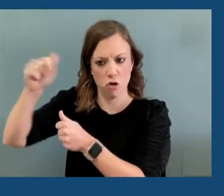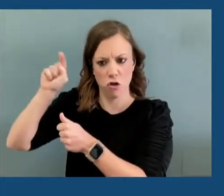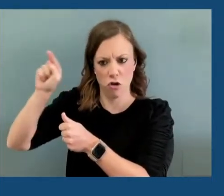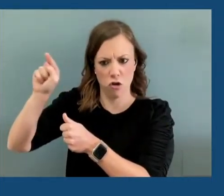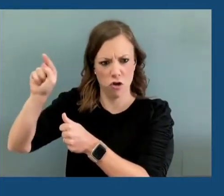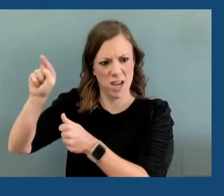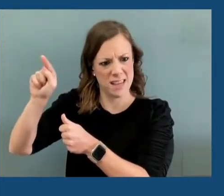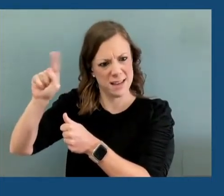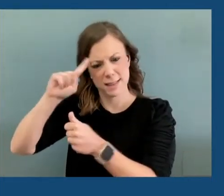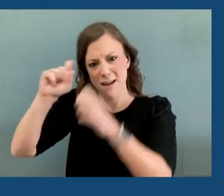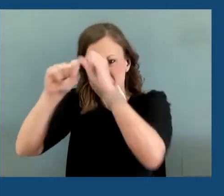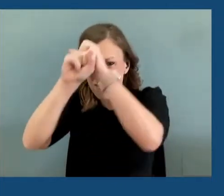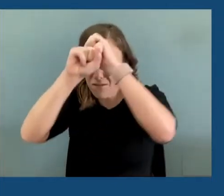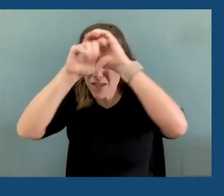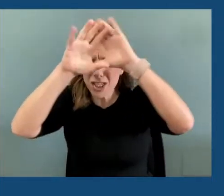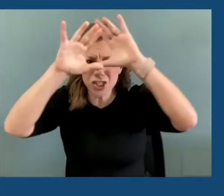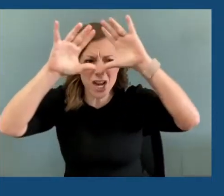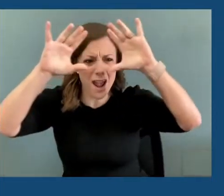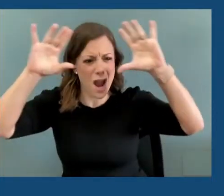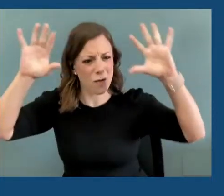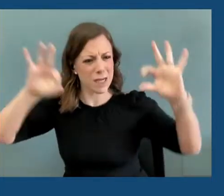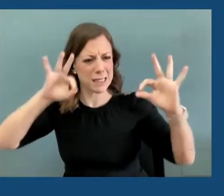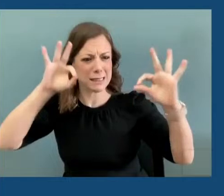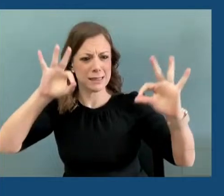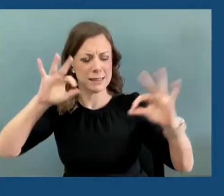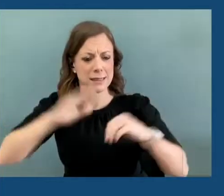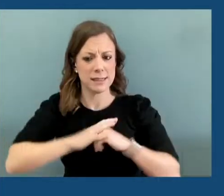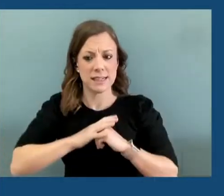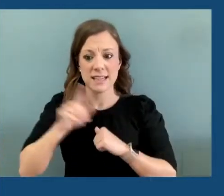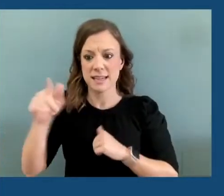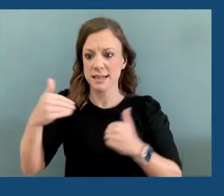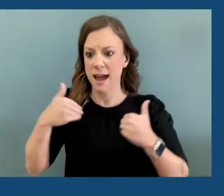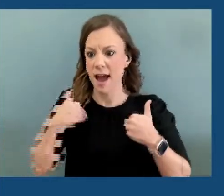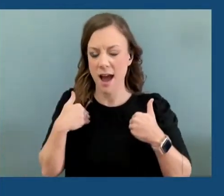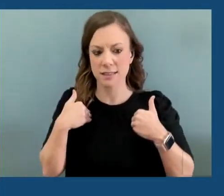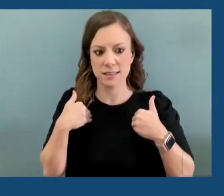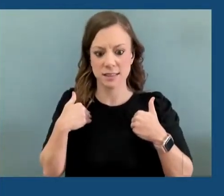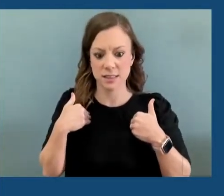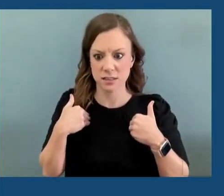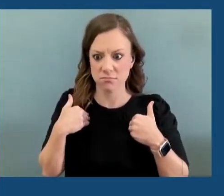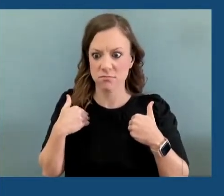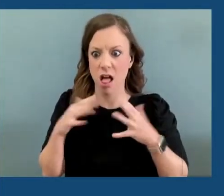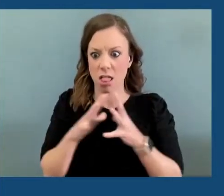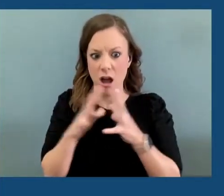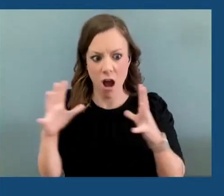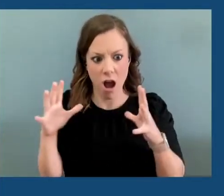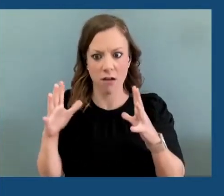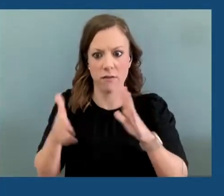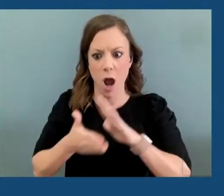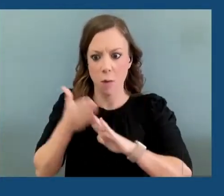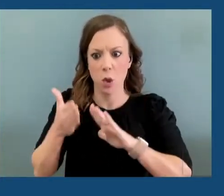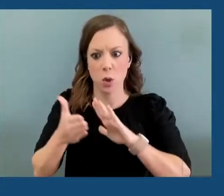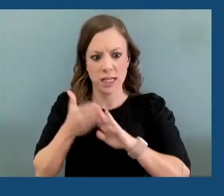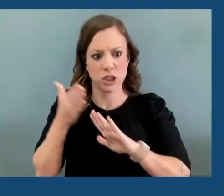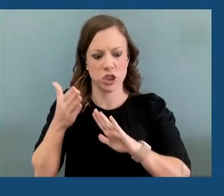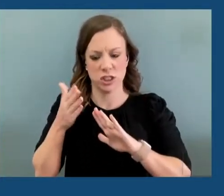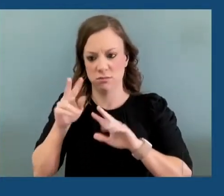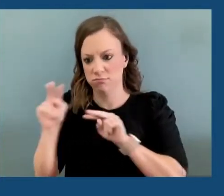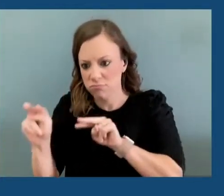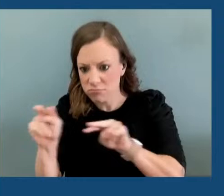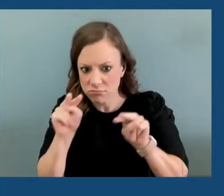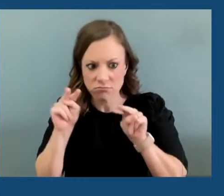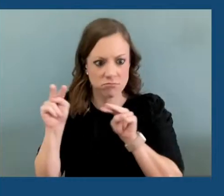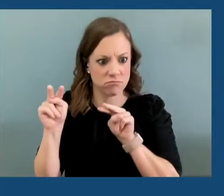has vast operations to oversee as a practitioner on the operations side, but I also wanted people